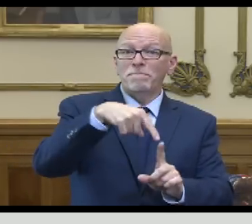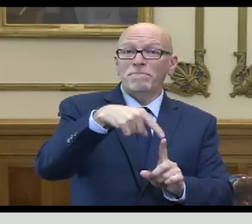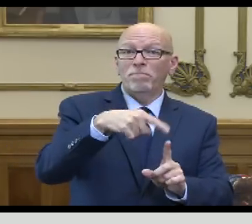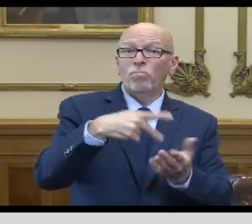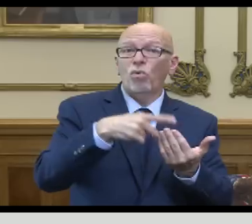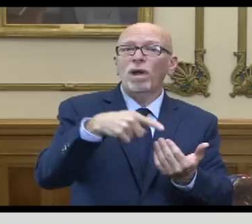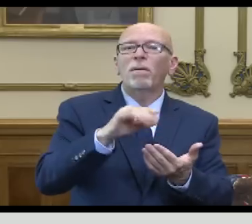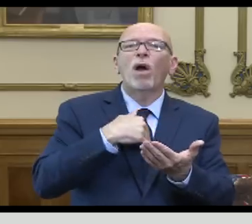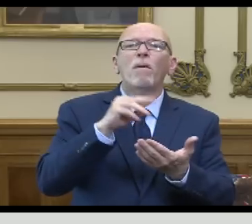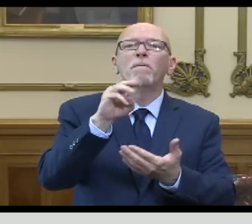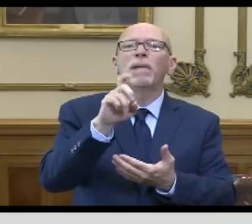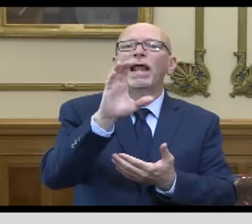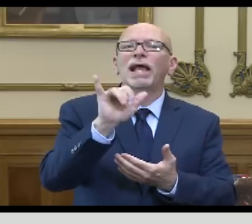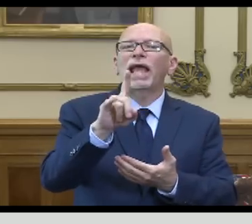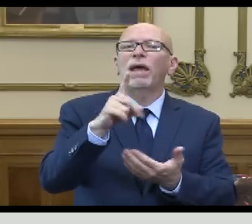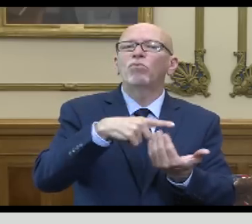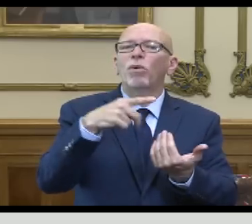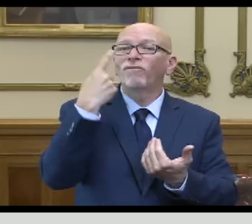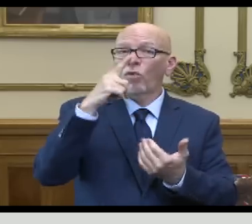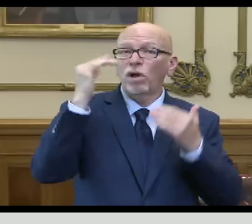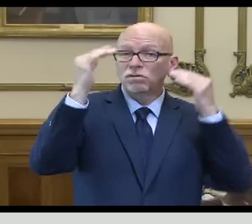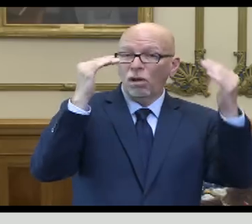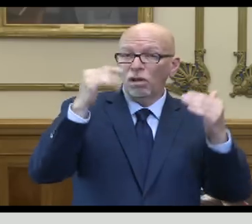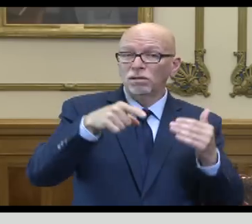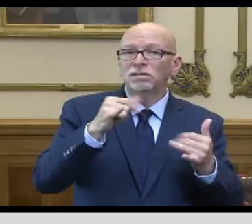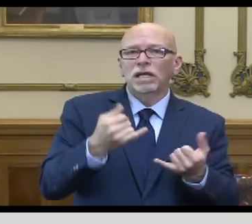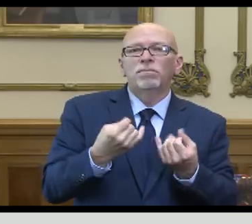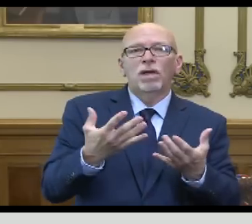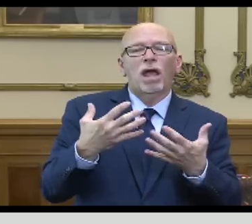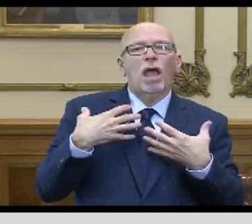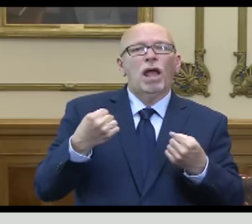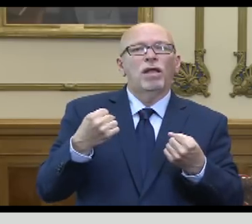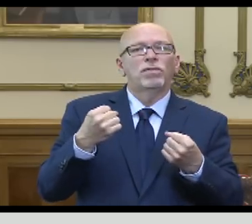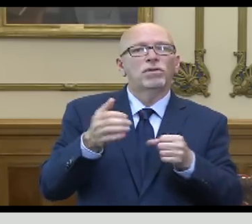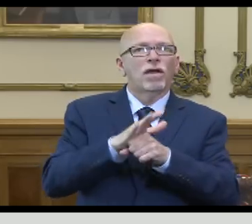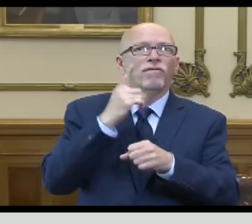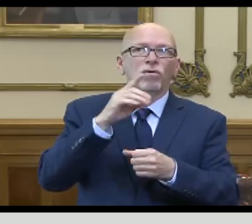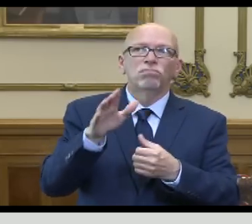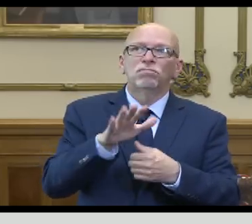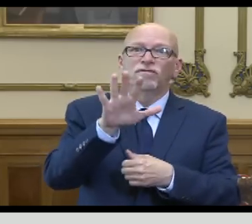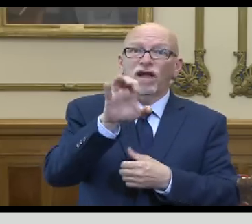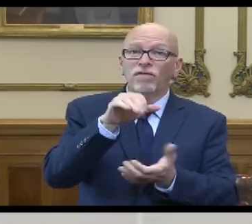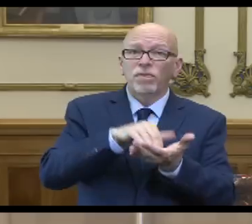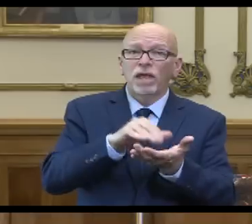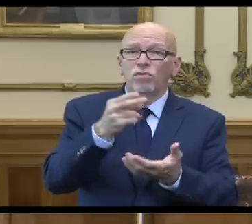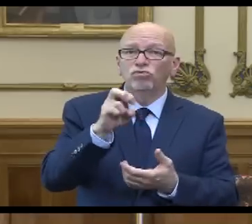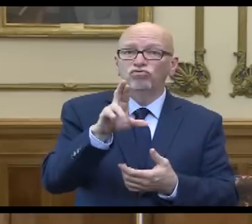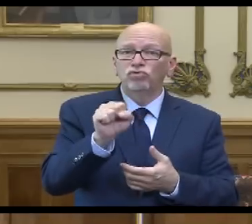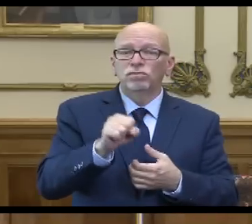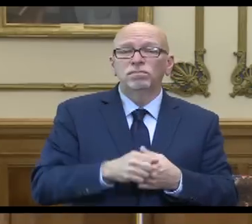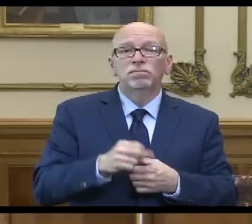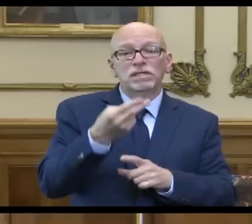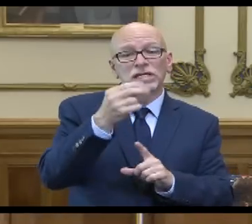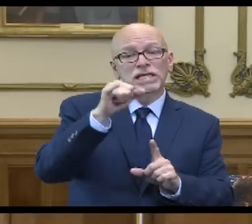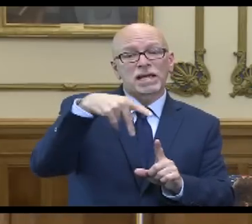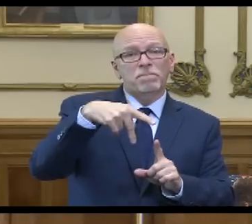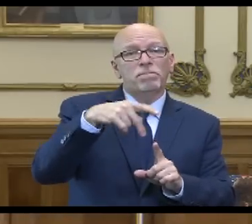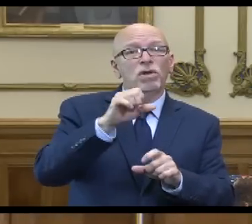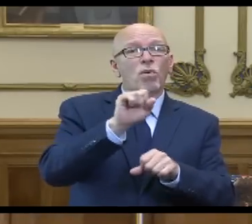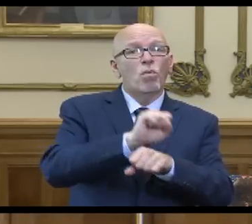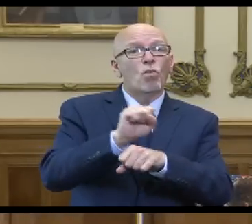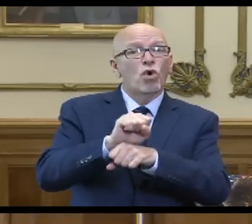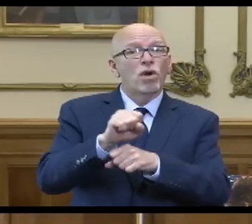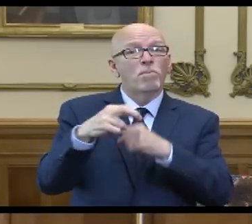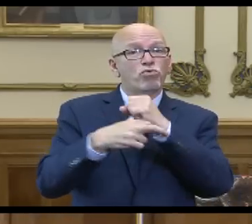Medicaid alternative program for adults, which now provides health coverage for close to 500,000 Hoosiers. The HIP Workforce Bridge will